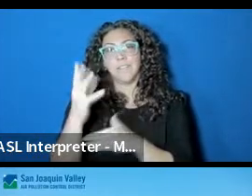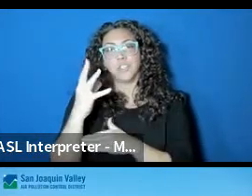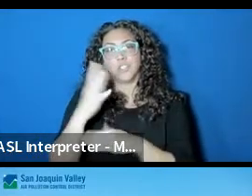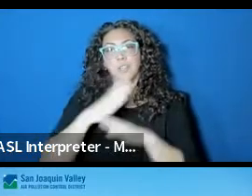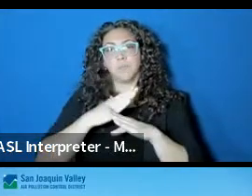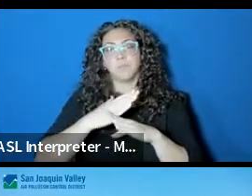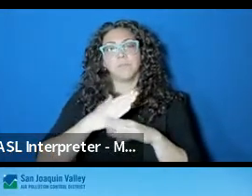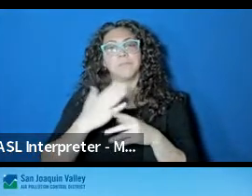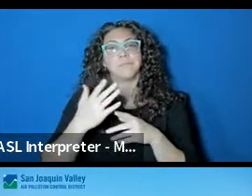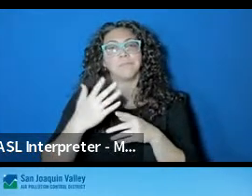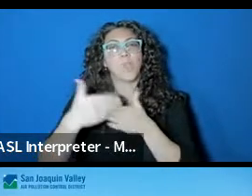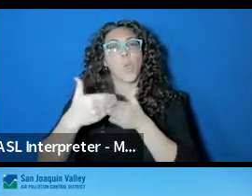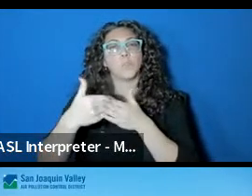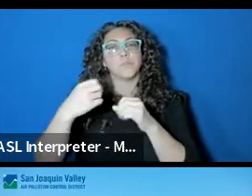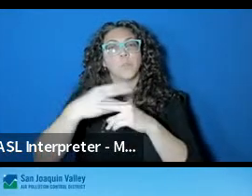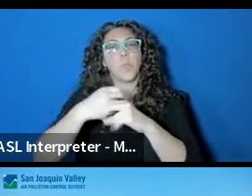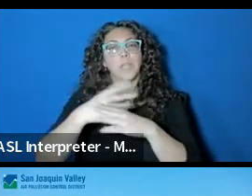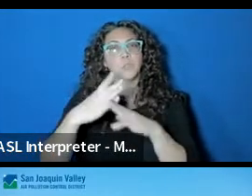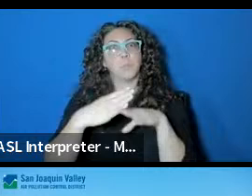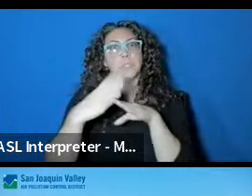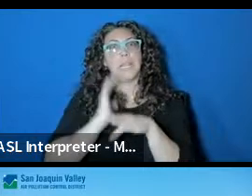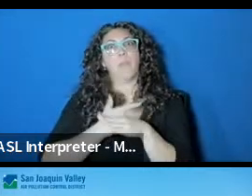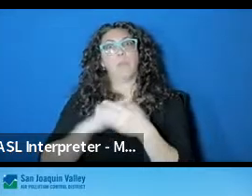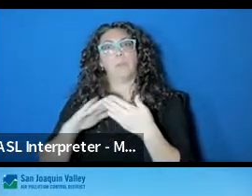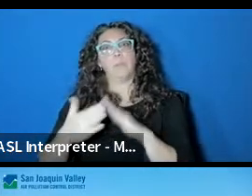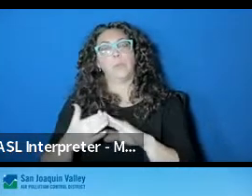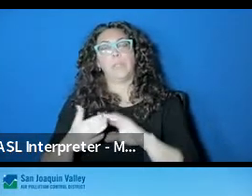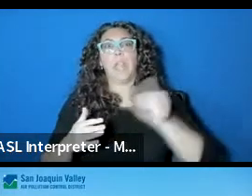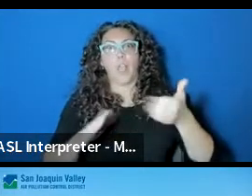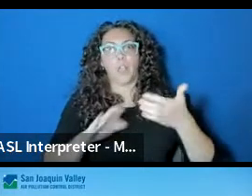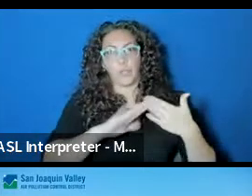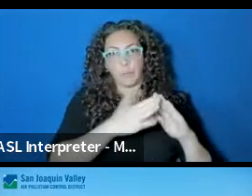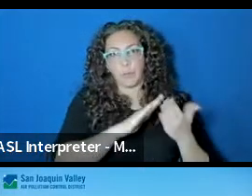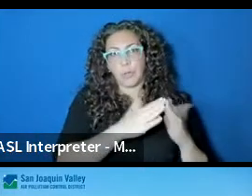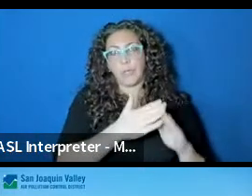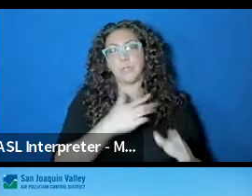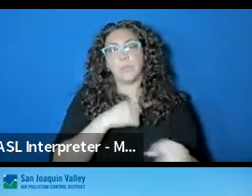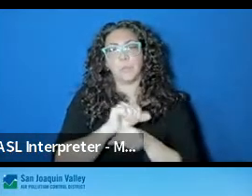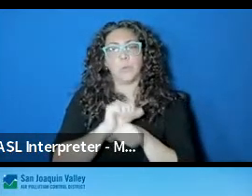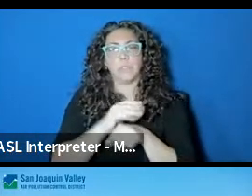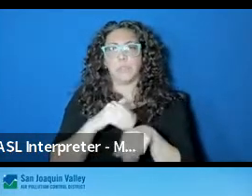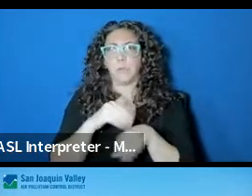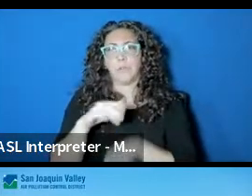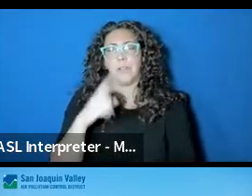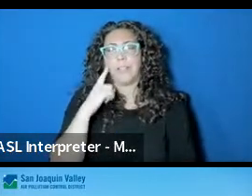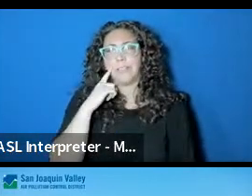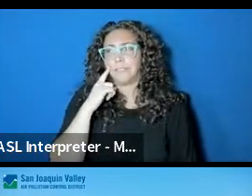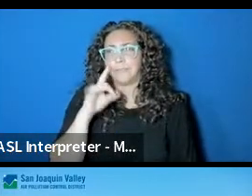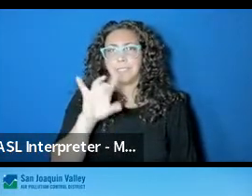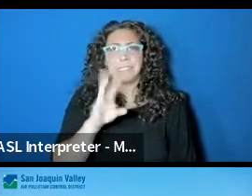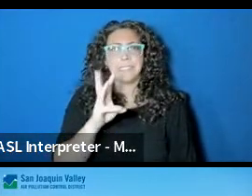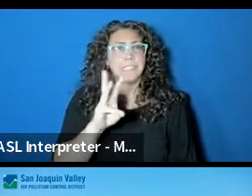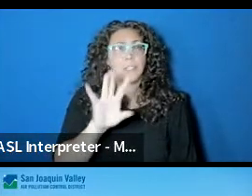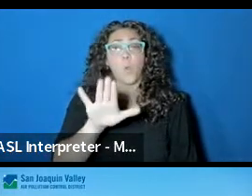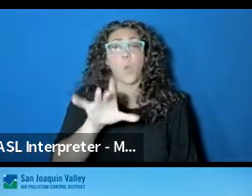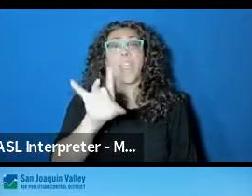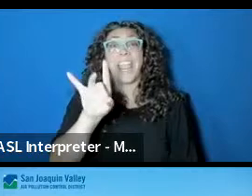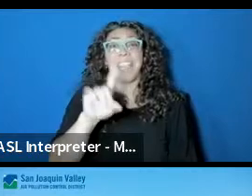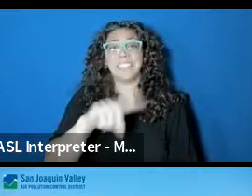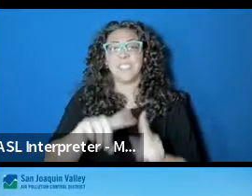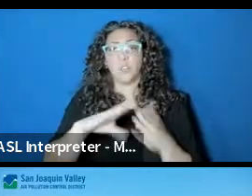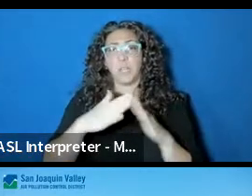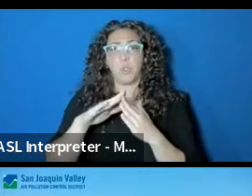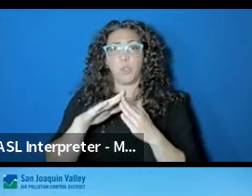to protect our own community and other communities. We've worked in over 8 different communities